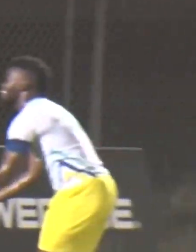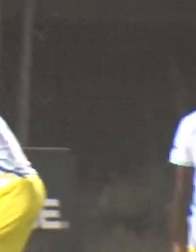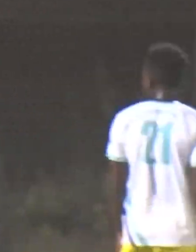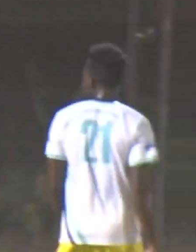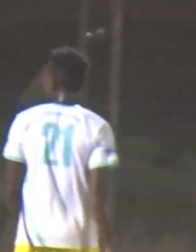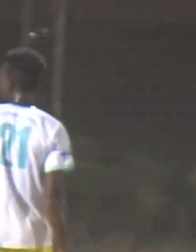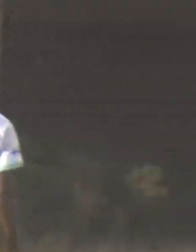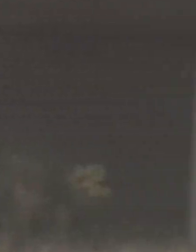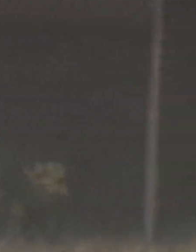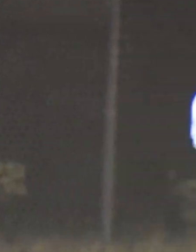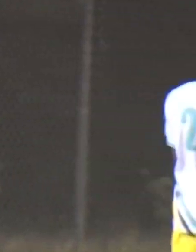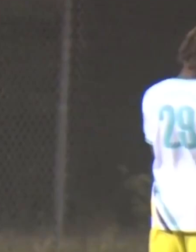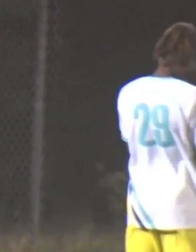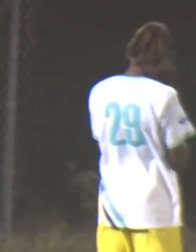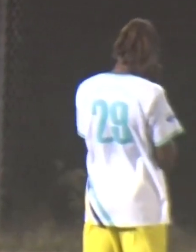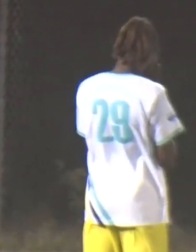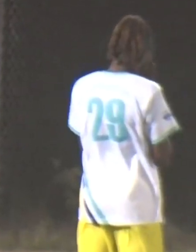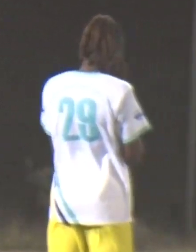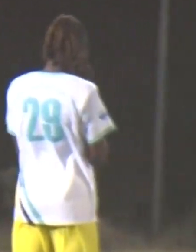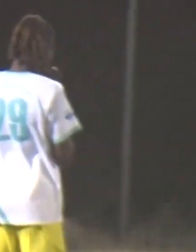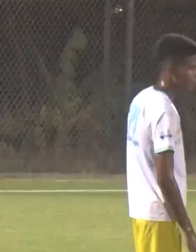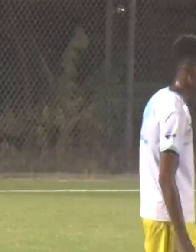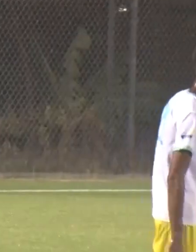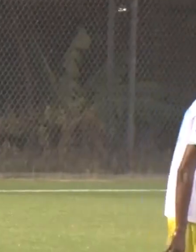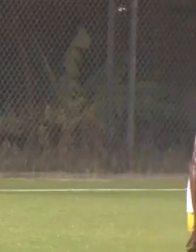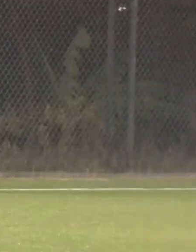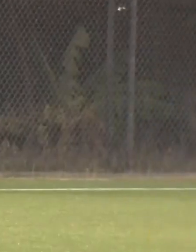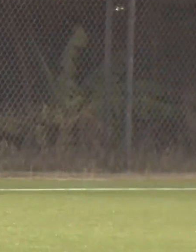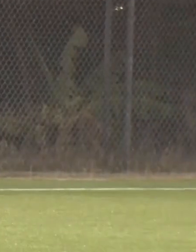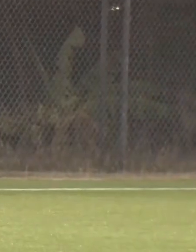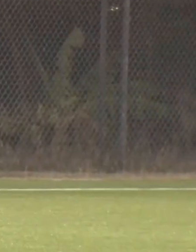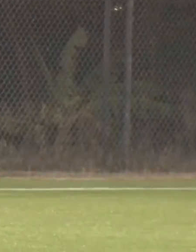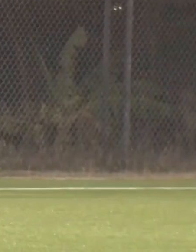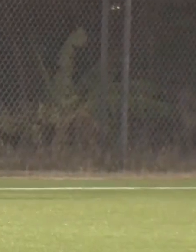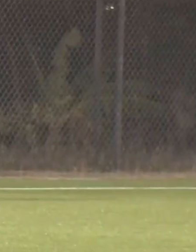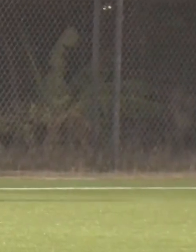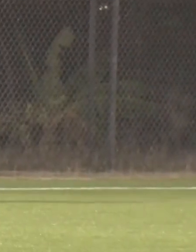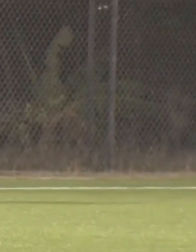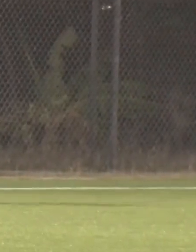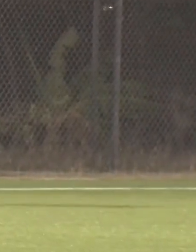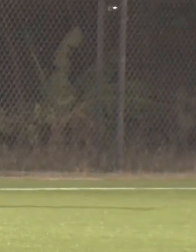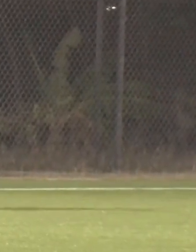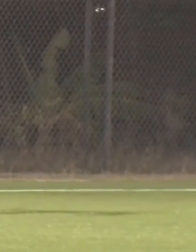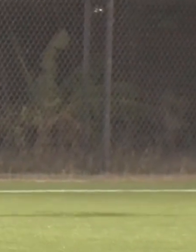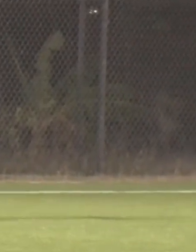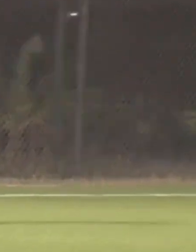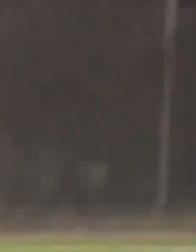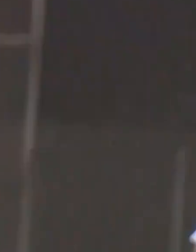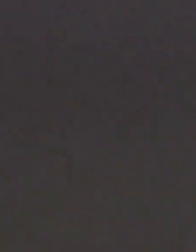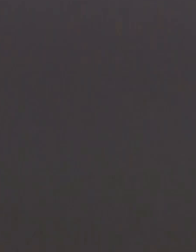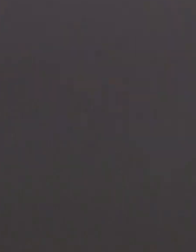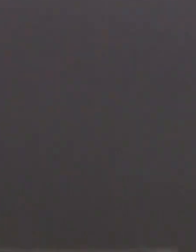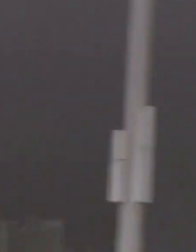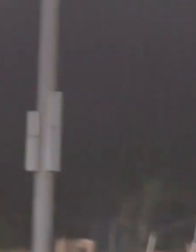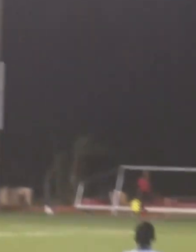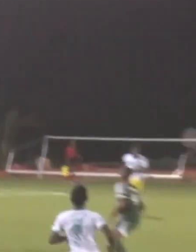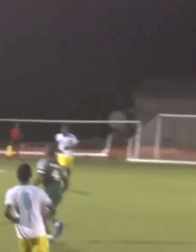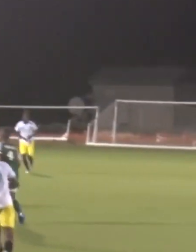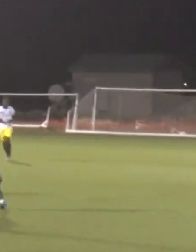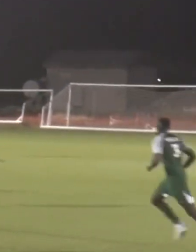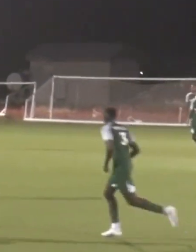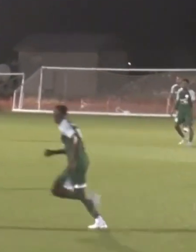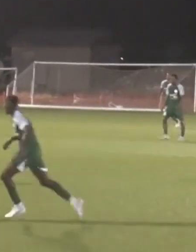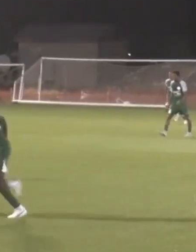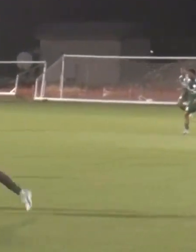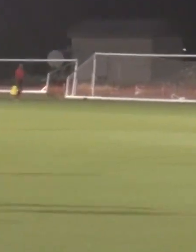defending champions off and running 1-0. The BSA looked lifeless in this outing already, visualising life in Division 1 with